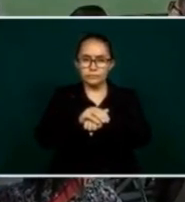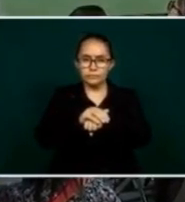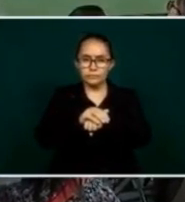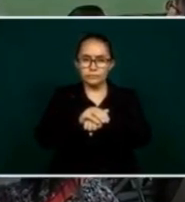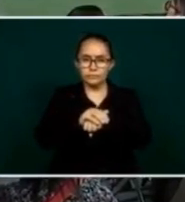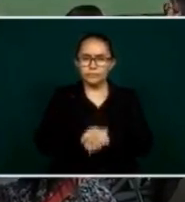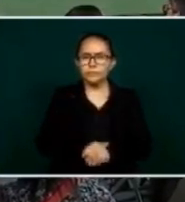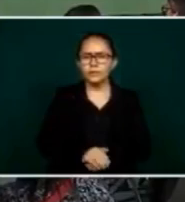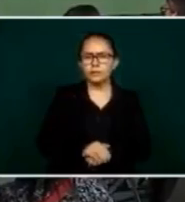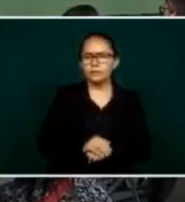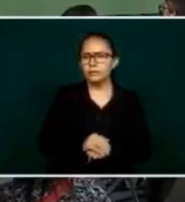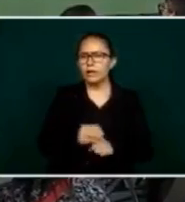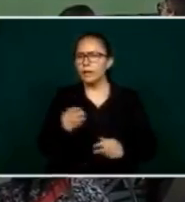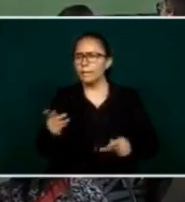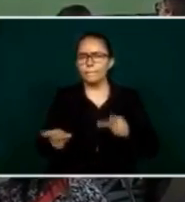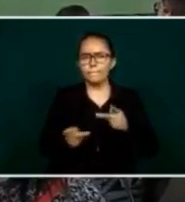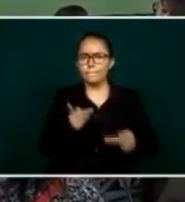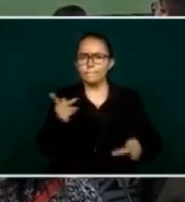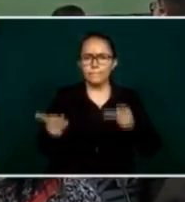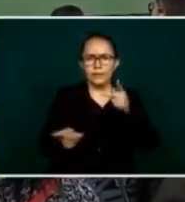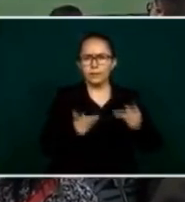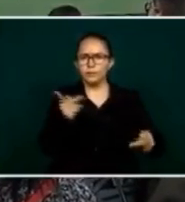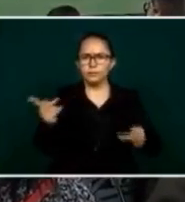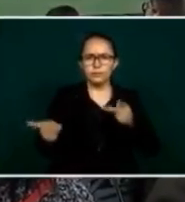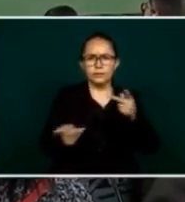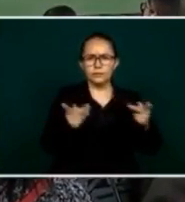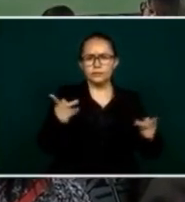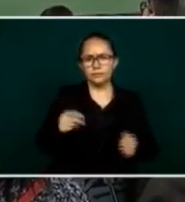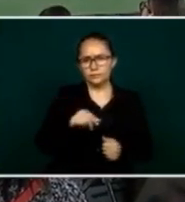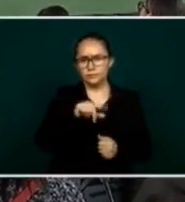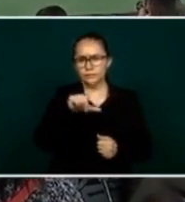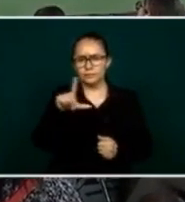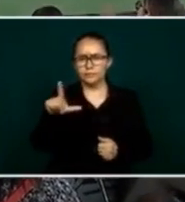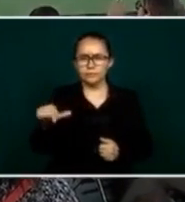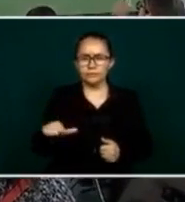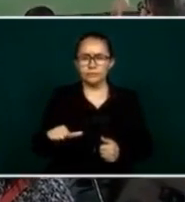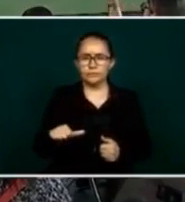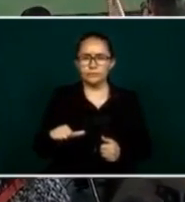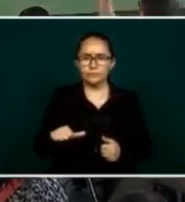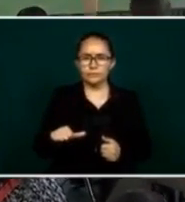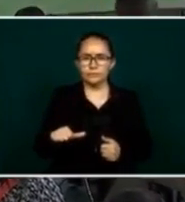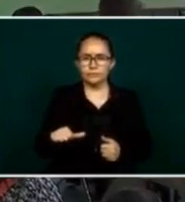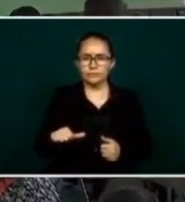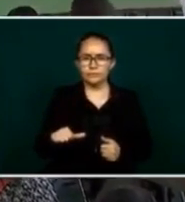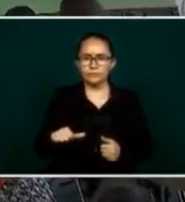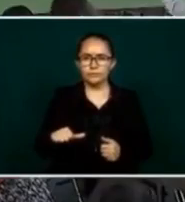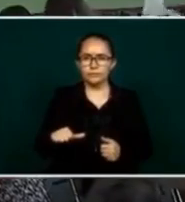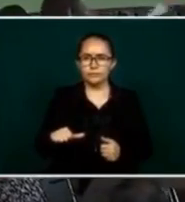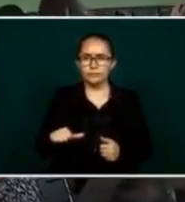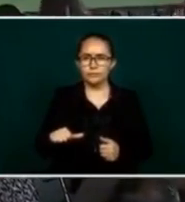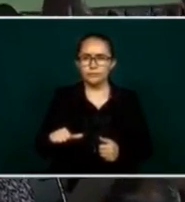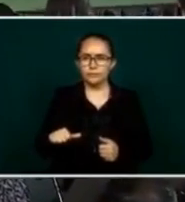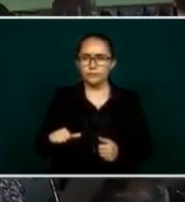we'll open the floor to questions,